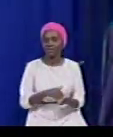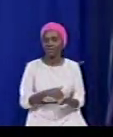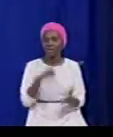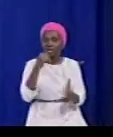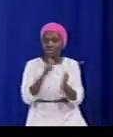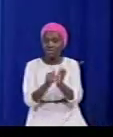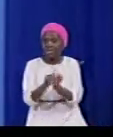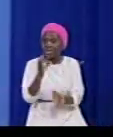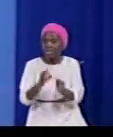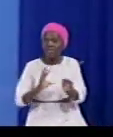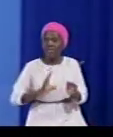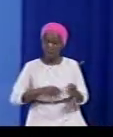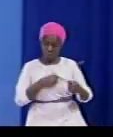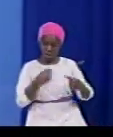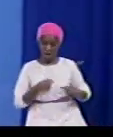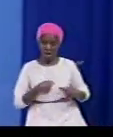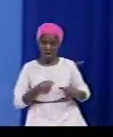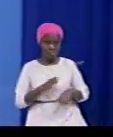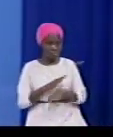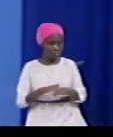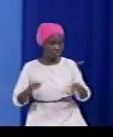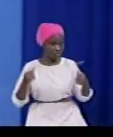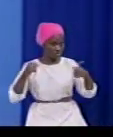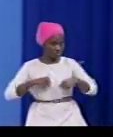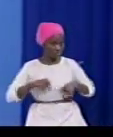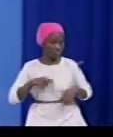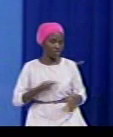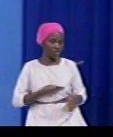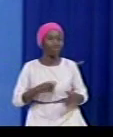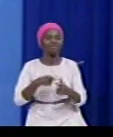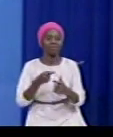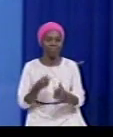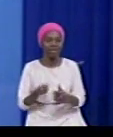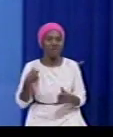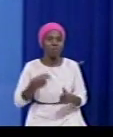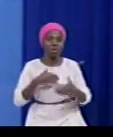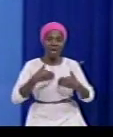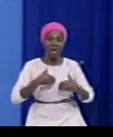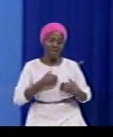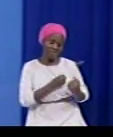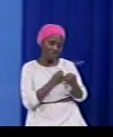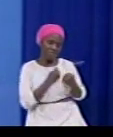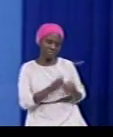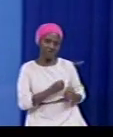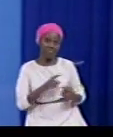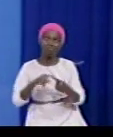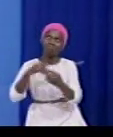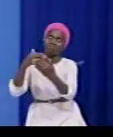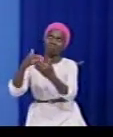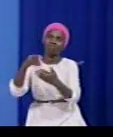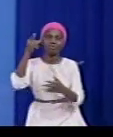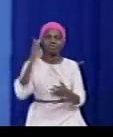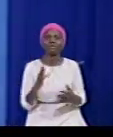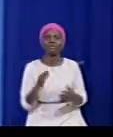our heart condemn us not, then we have confidence toward God. And in